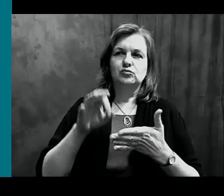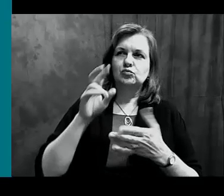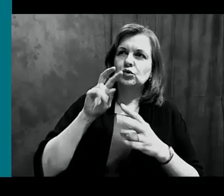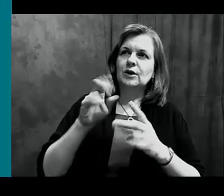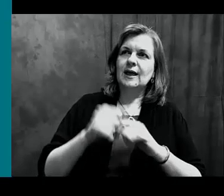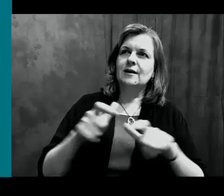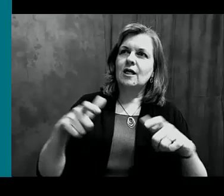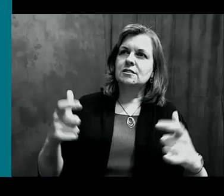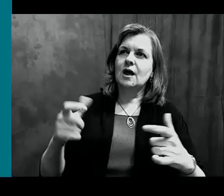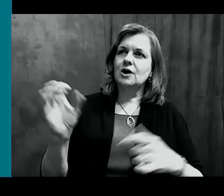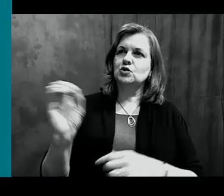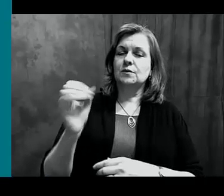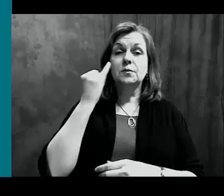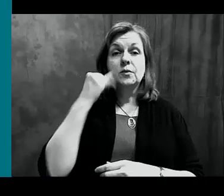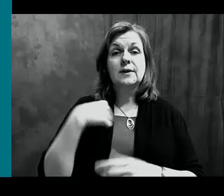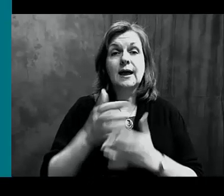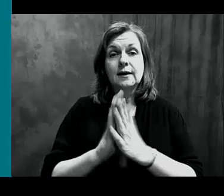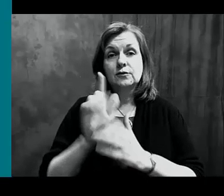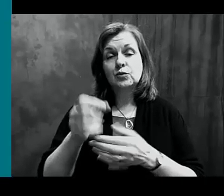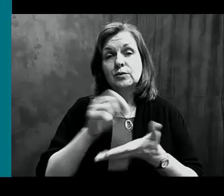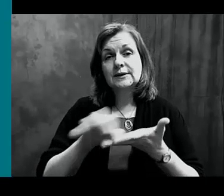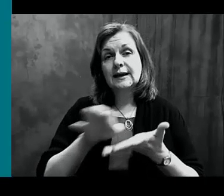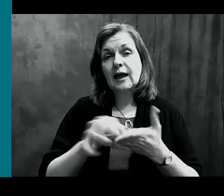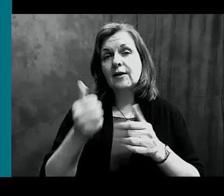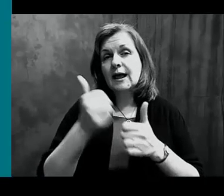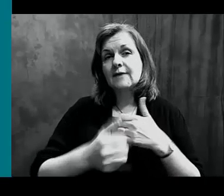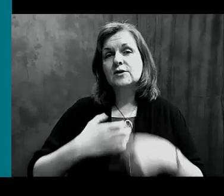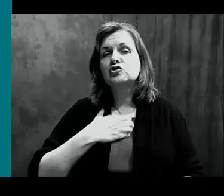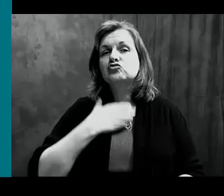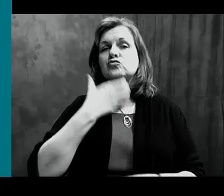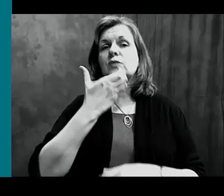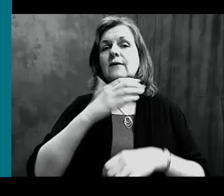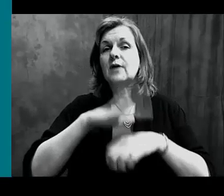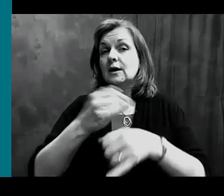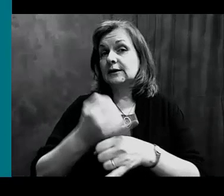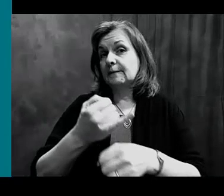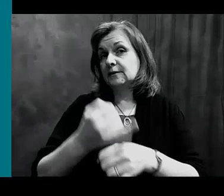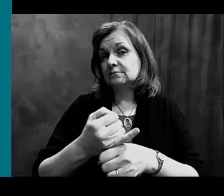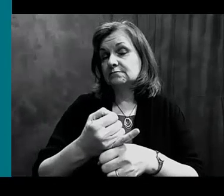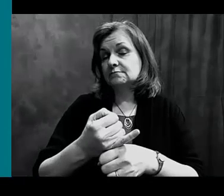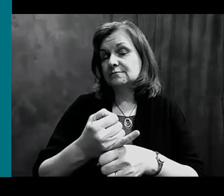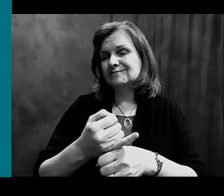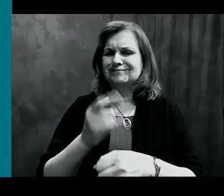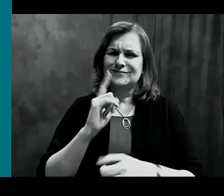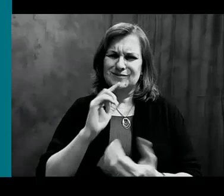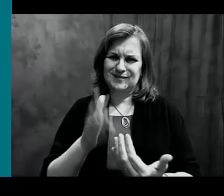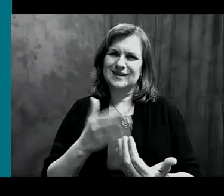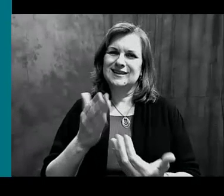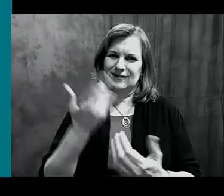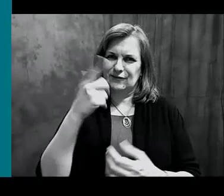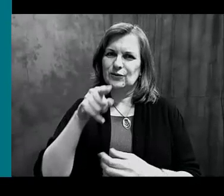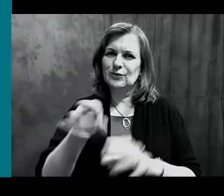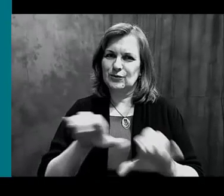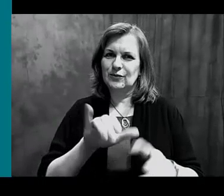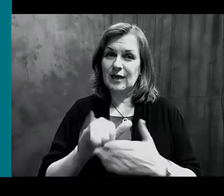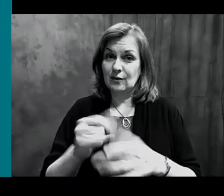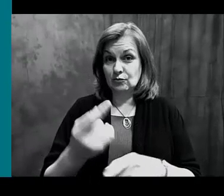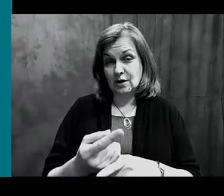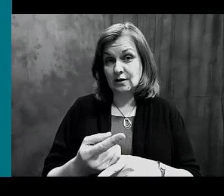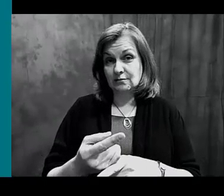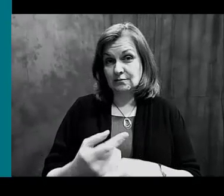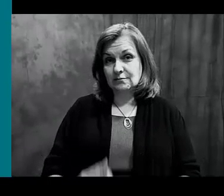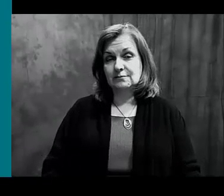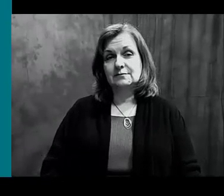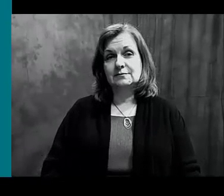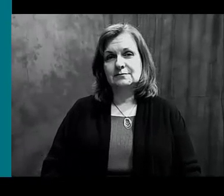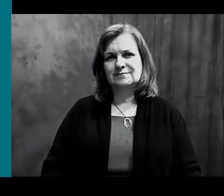If it's a large organism, so if I asked you to count every giraffe on campus, it would be a fairly easy